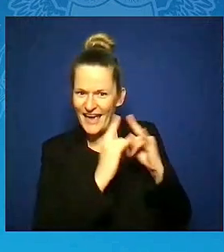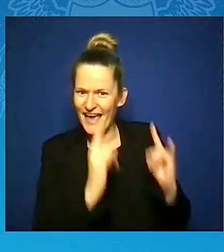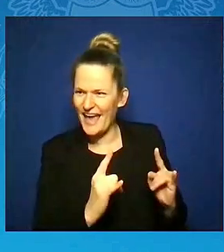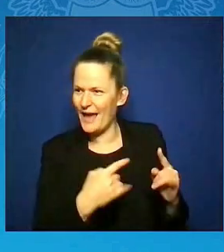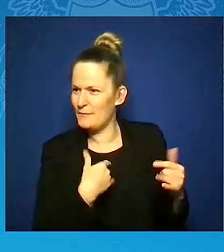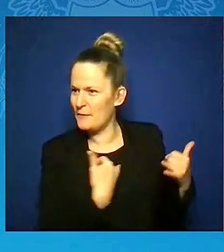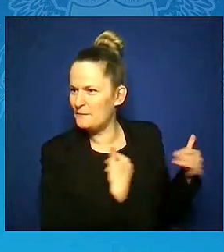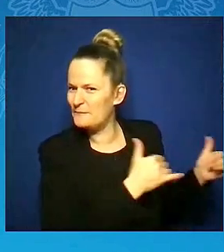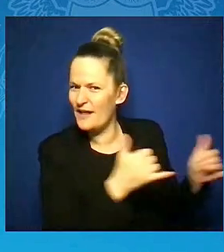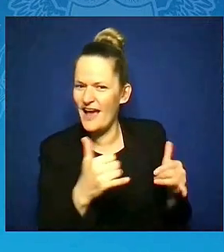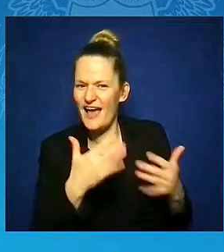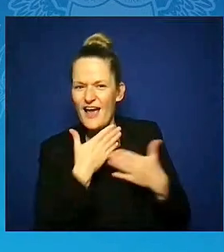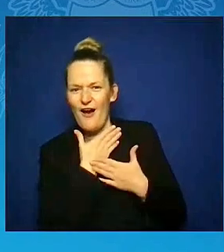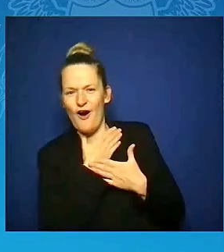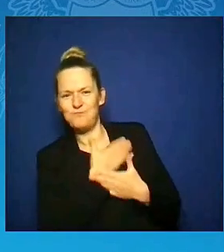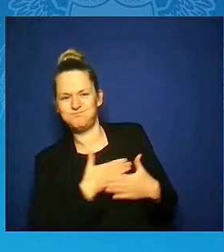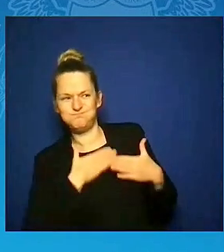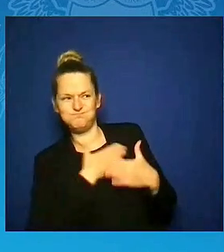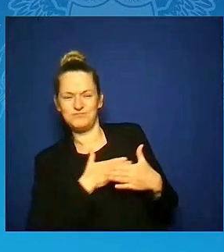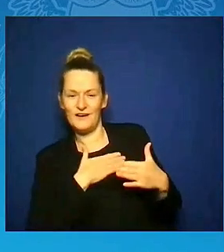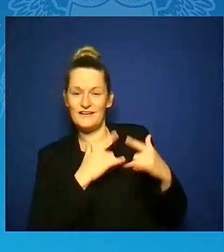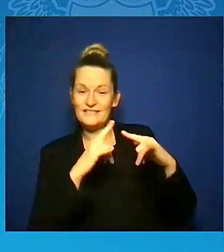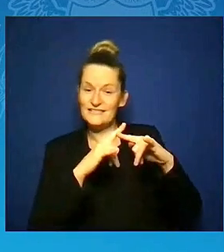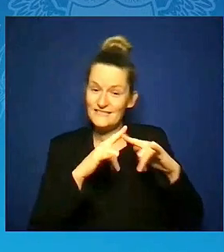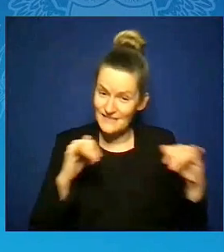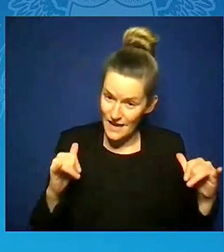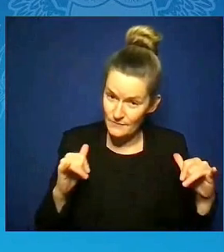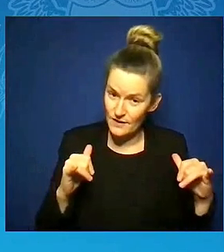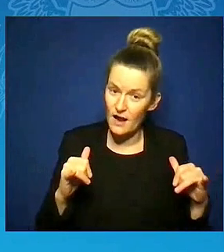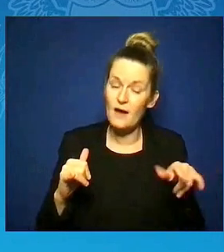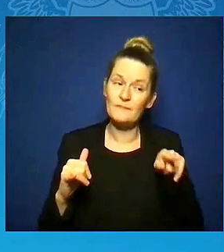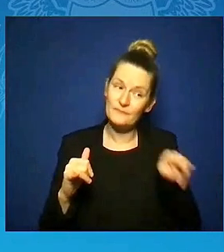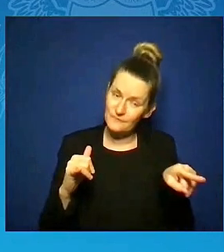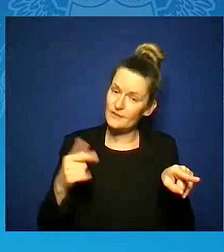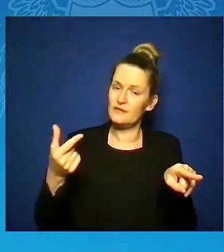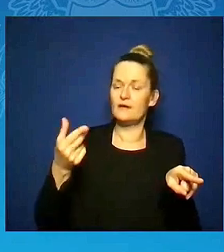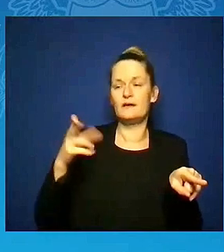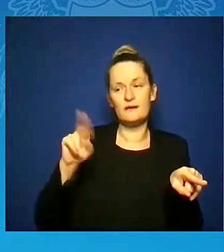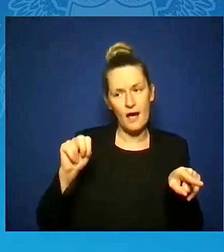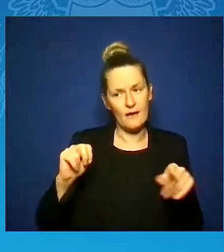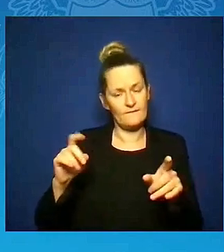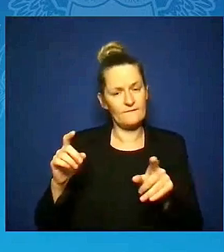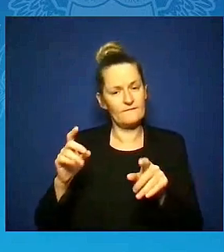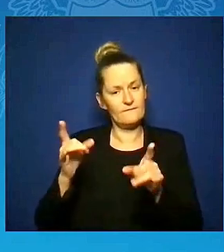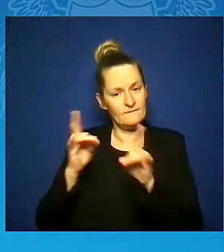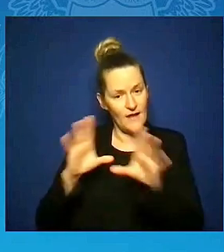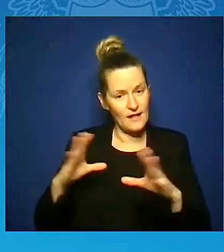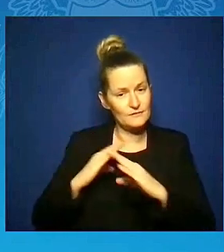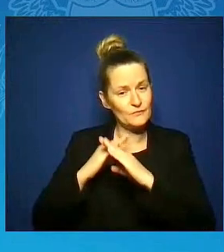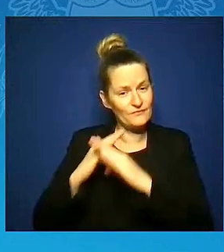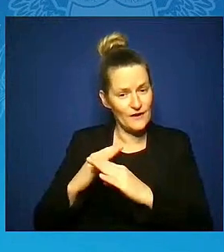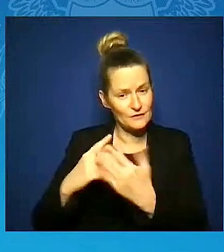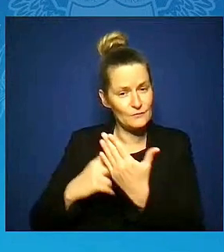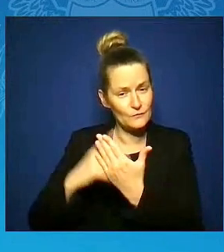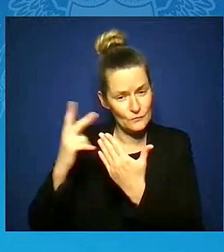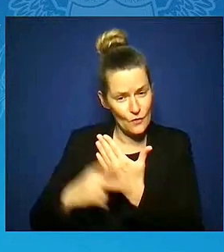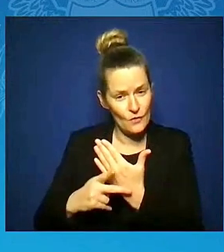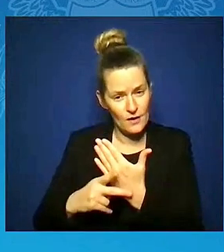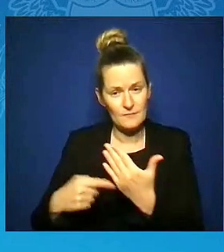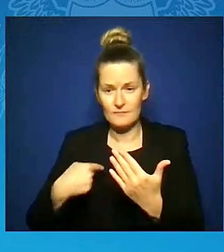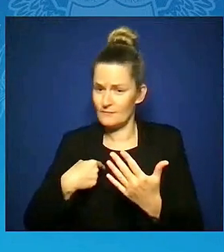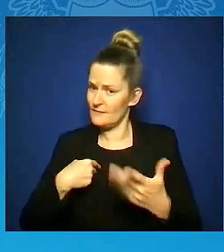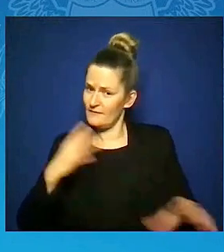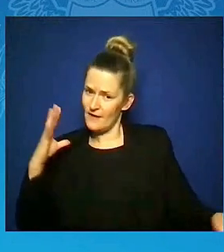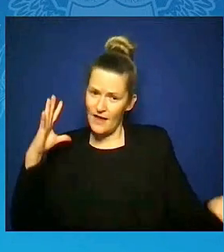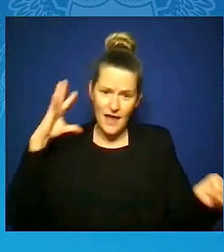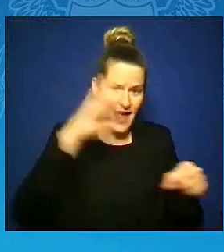programs and many other programs in there. So I'm hands on. I will be coming to see y'all boys Rocket Camp. That's right. Oh,